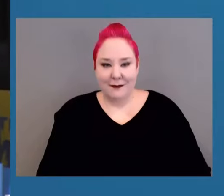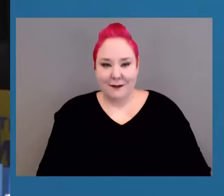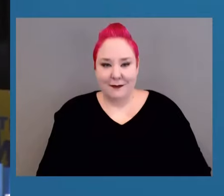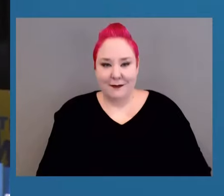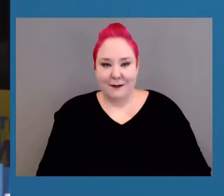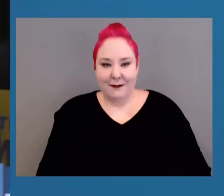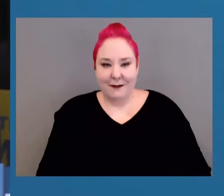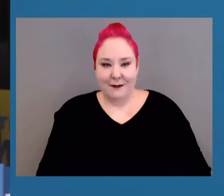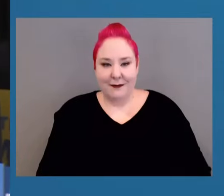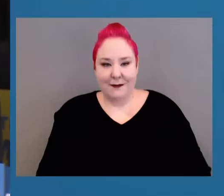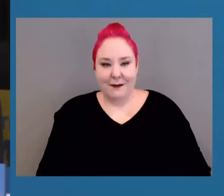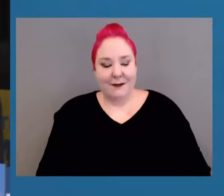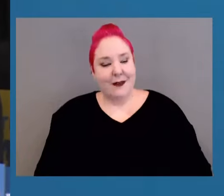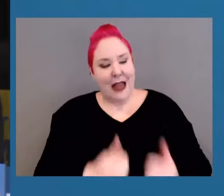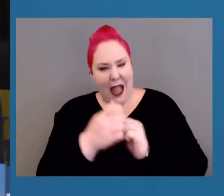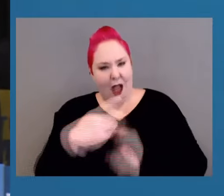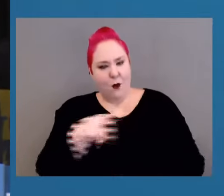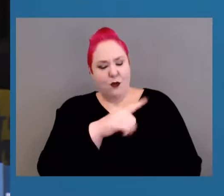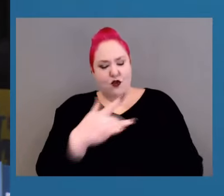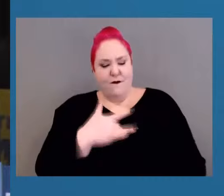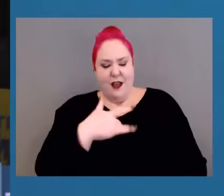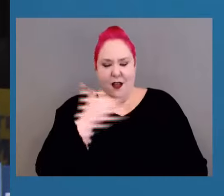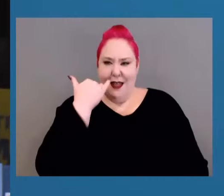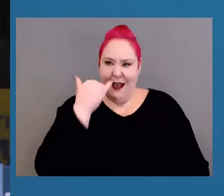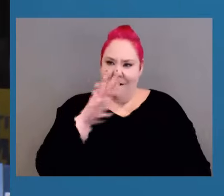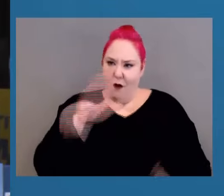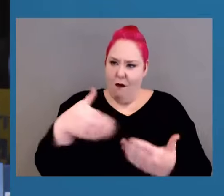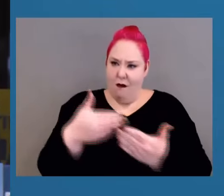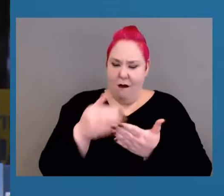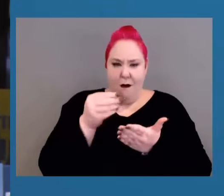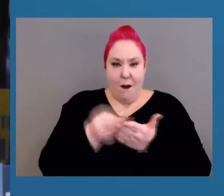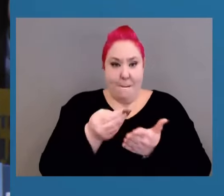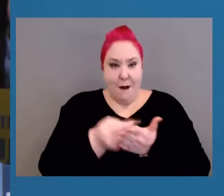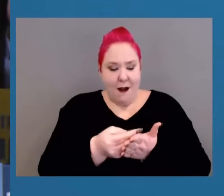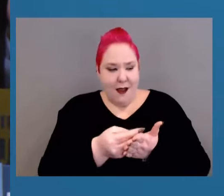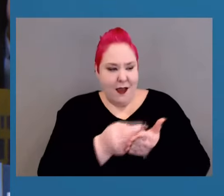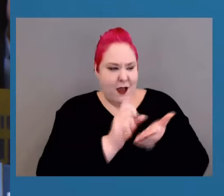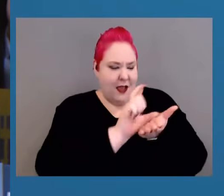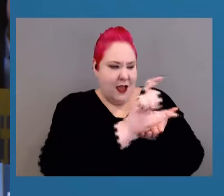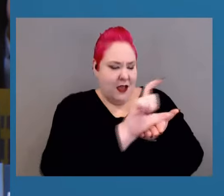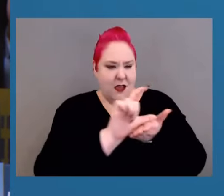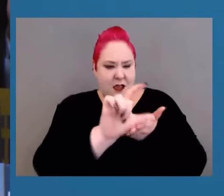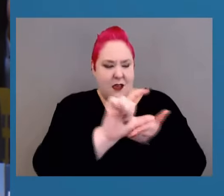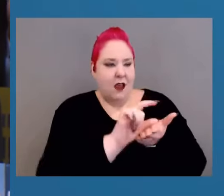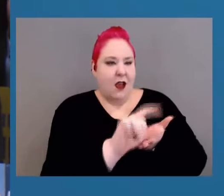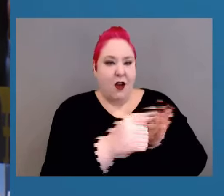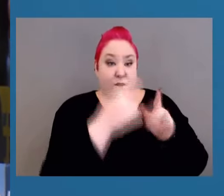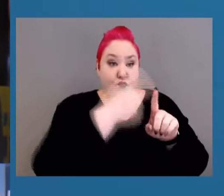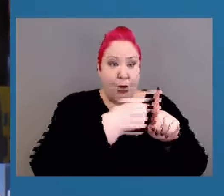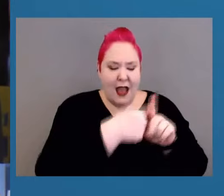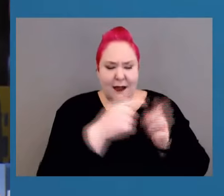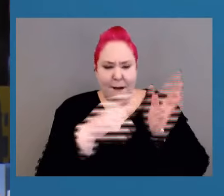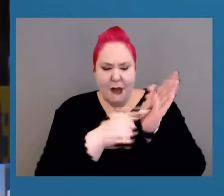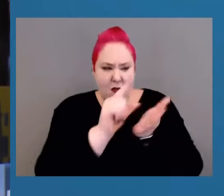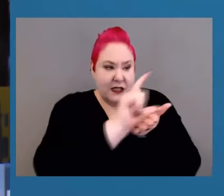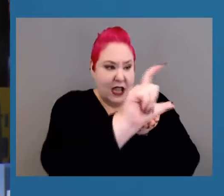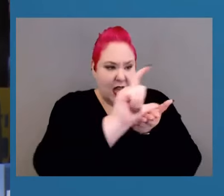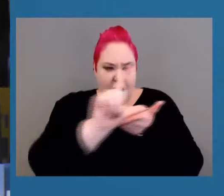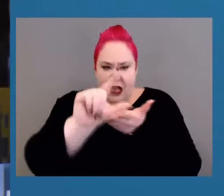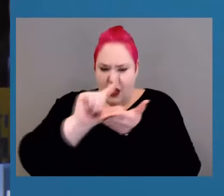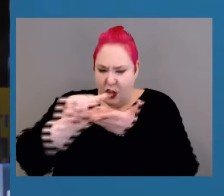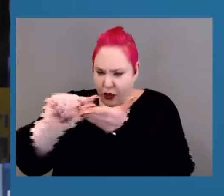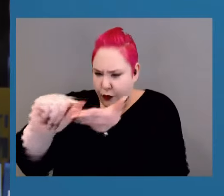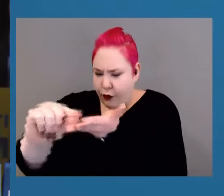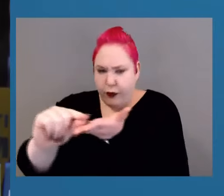How would you feel if you spent almost all your money on rent and bills, but still didn't have enough money to eat, while your